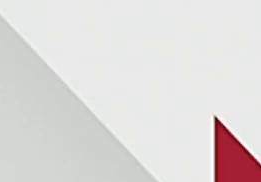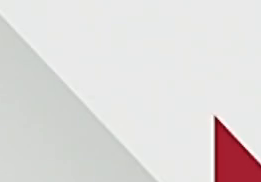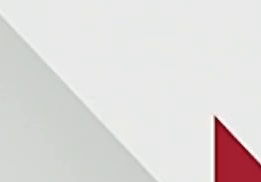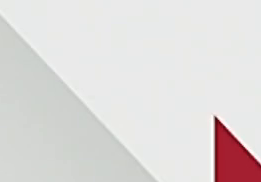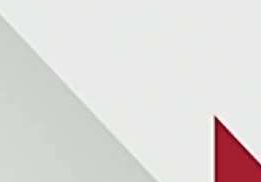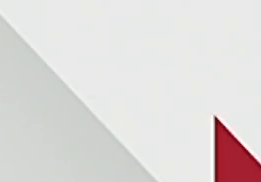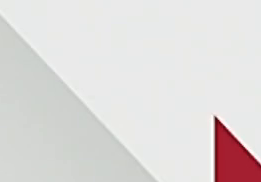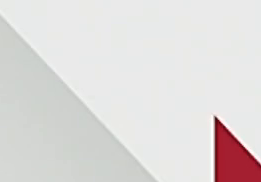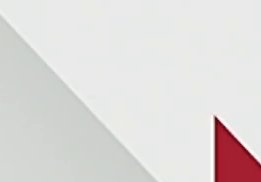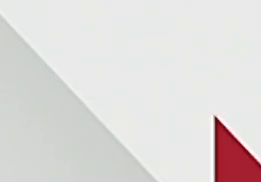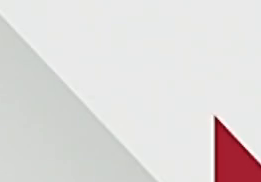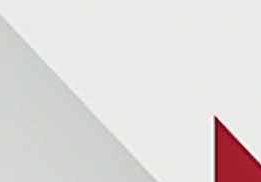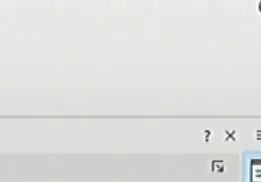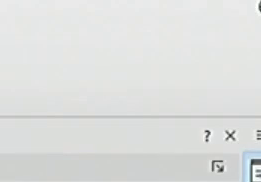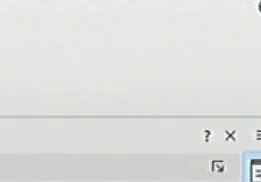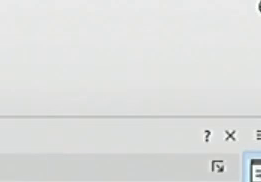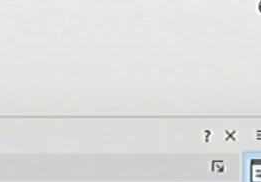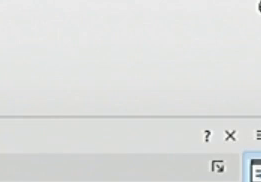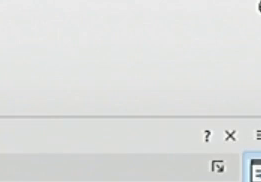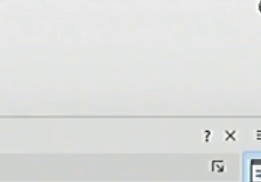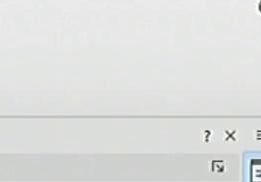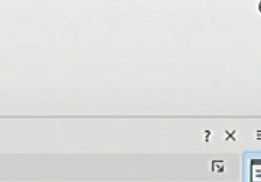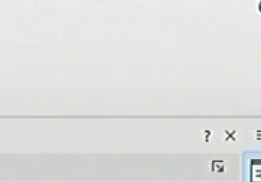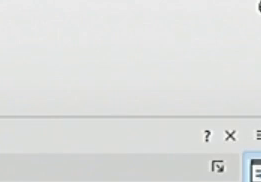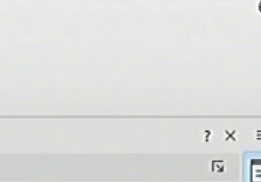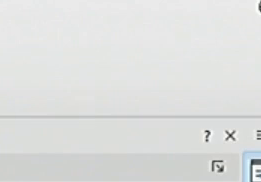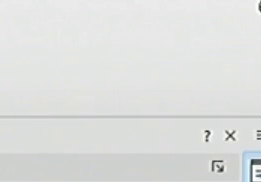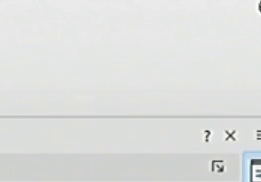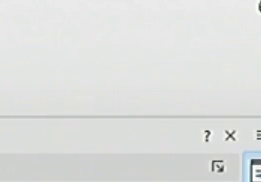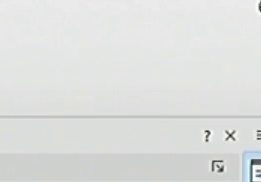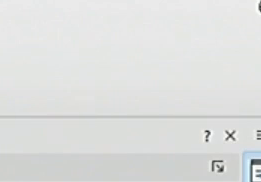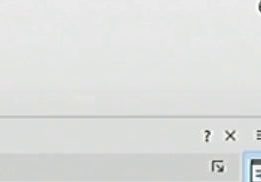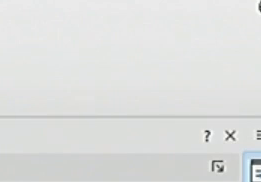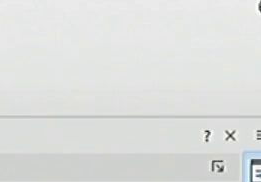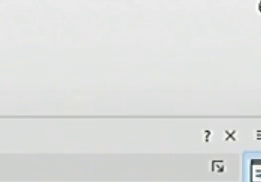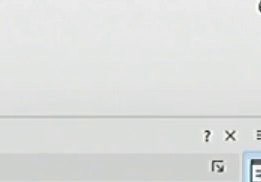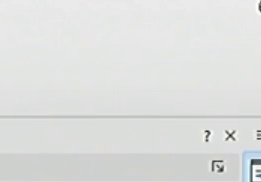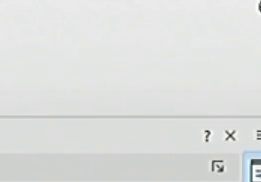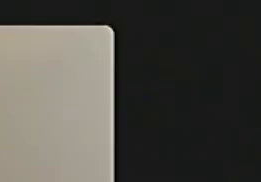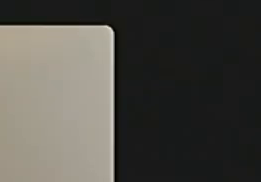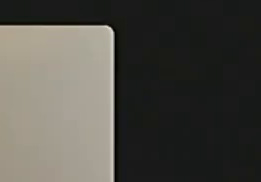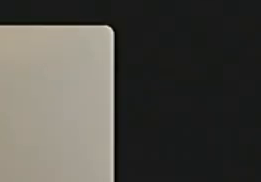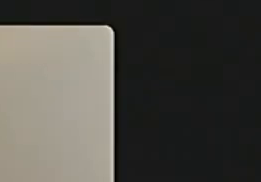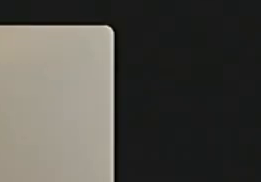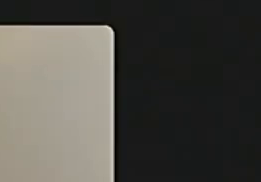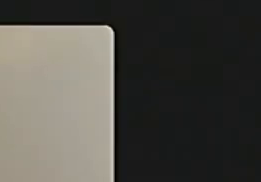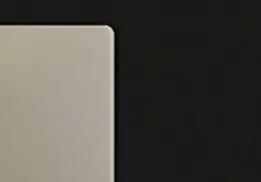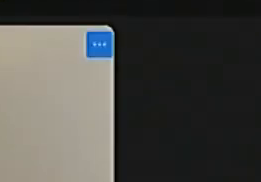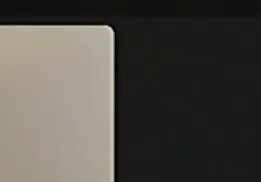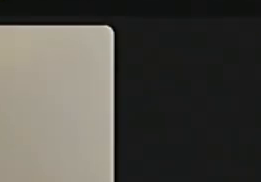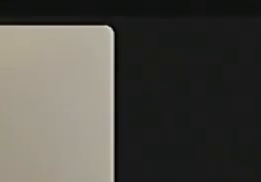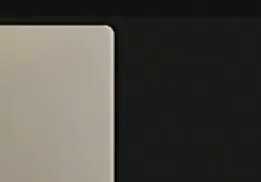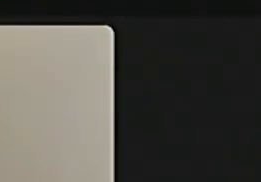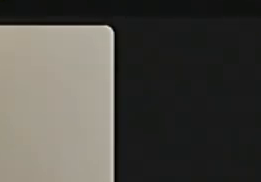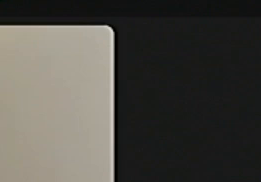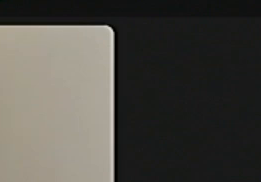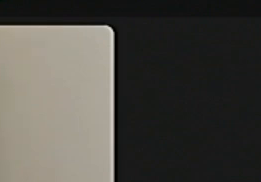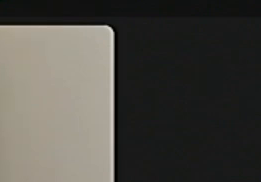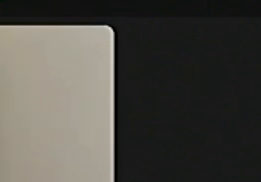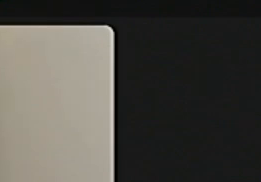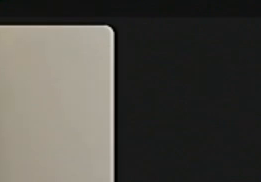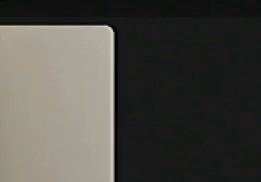serving older adults. She is a clinical social worker at Nebraska Medicine, Division of Geriatrics and